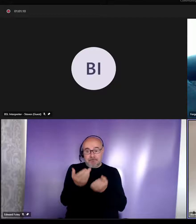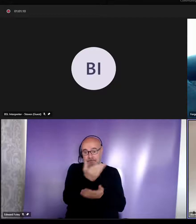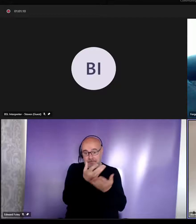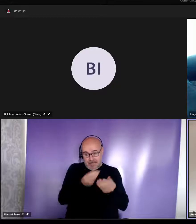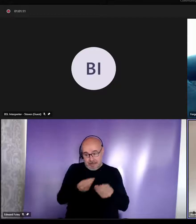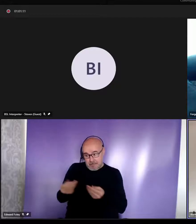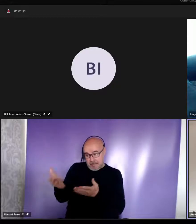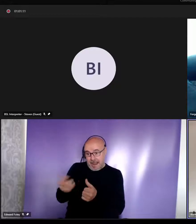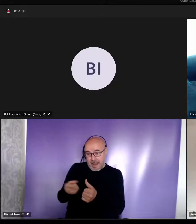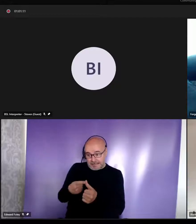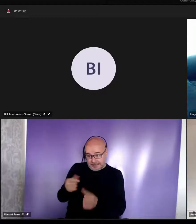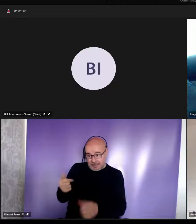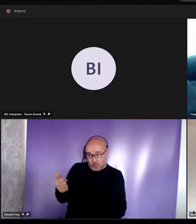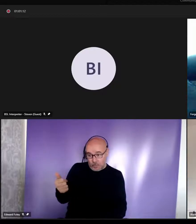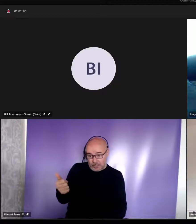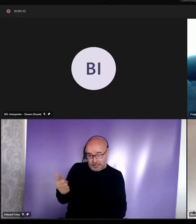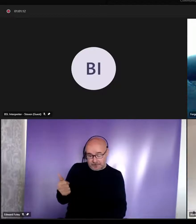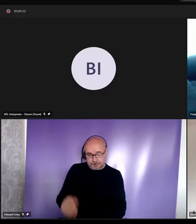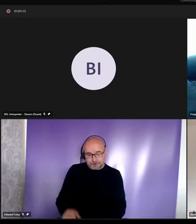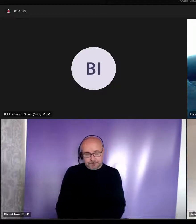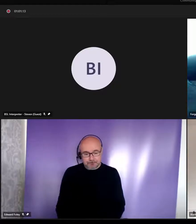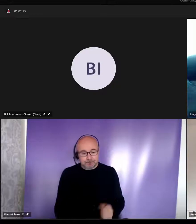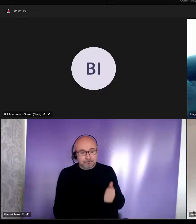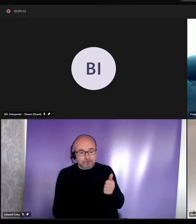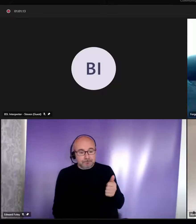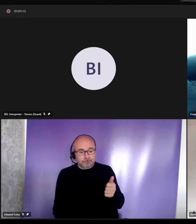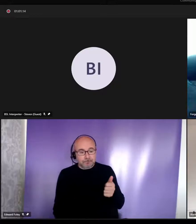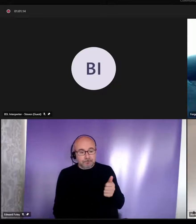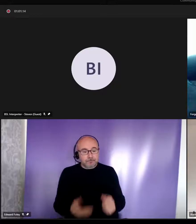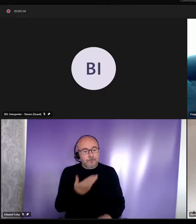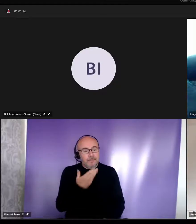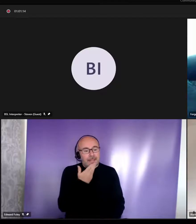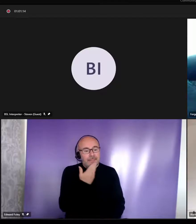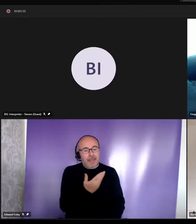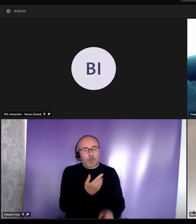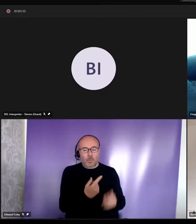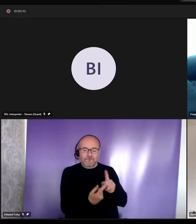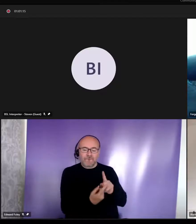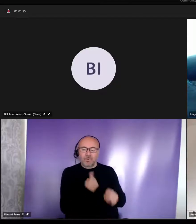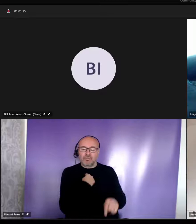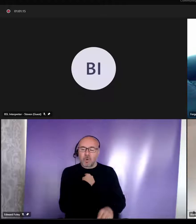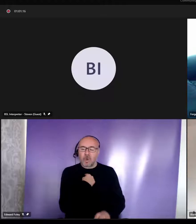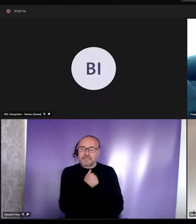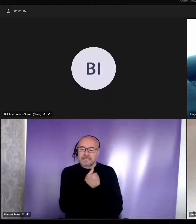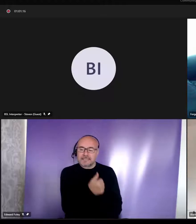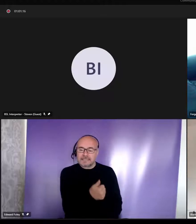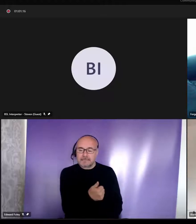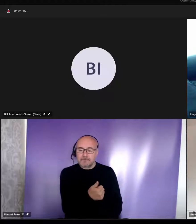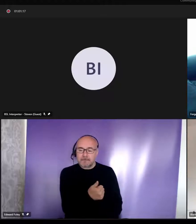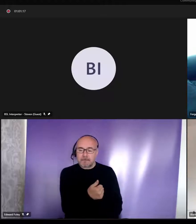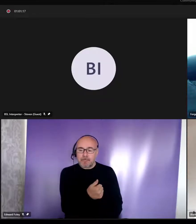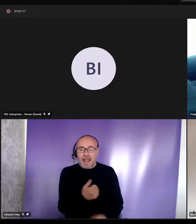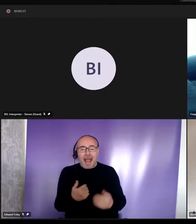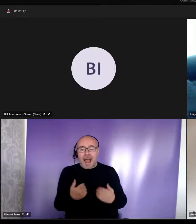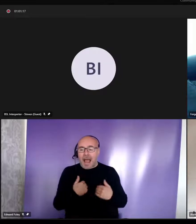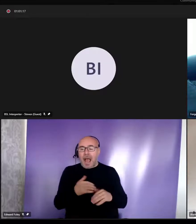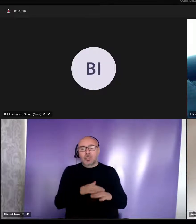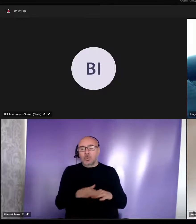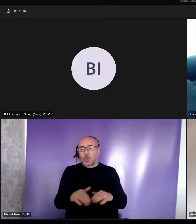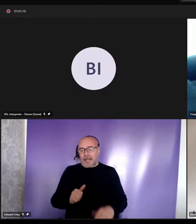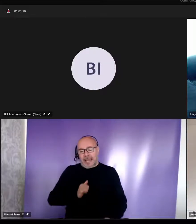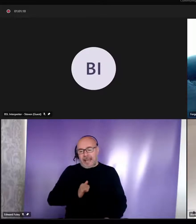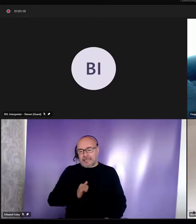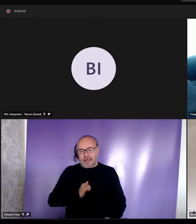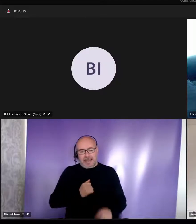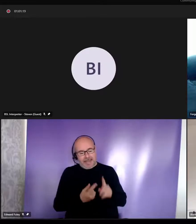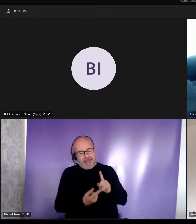sure. Michael, thank you very much for responding to that. And I know that it's, like I said when I was asking the question, I really don't expect an answer here, and it